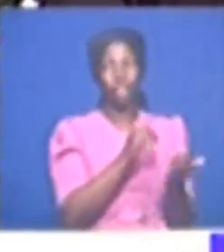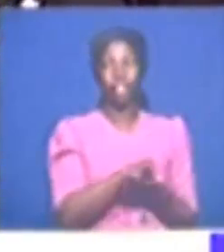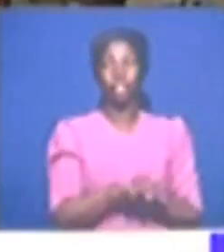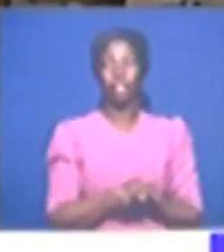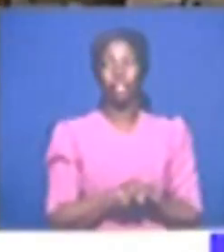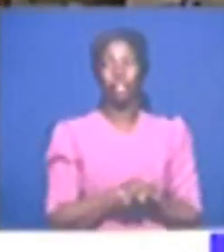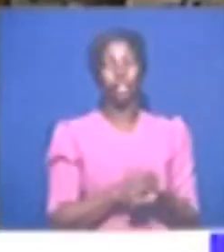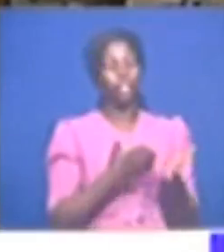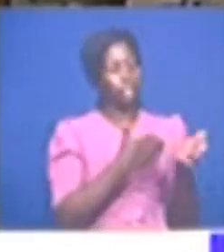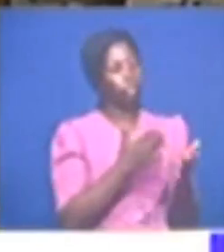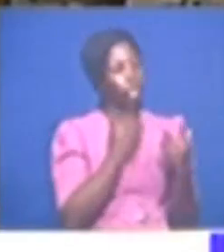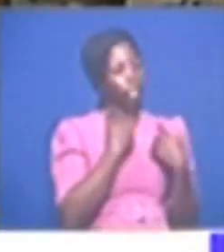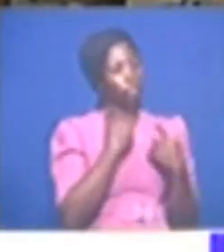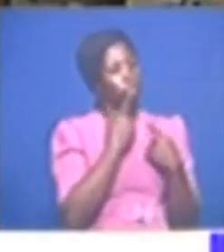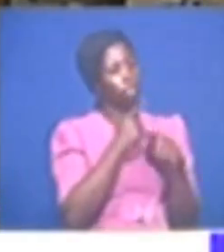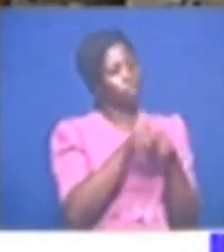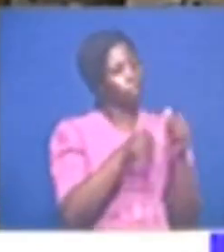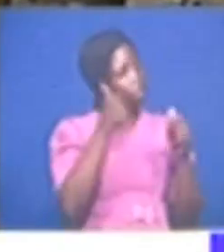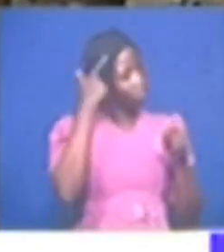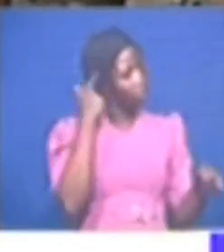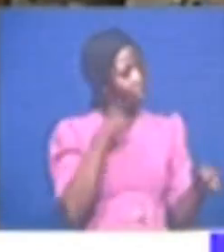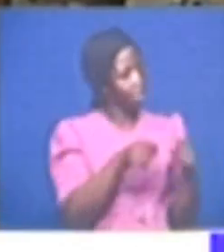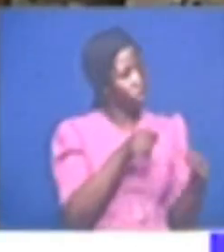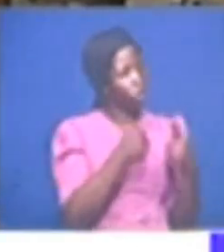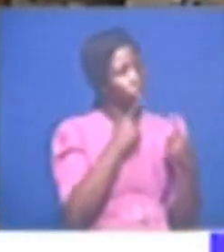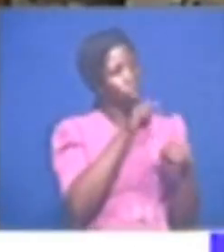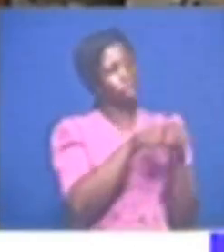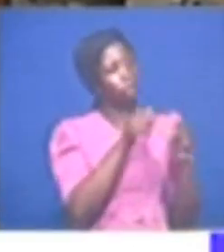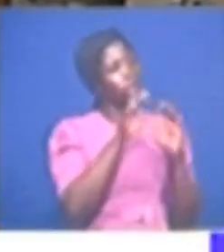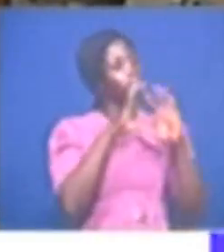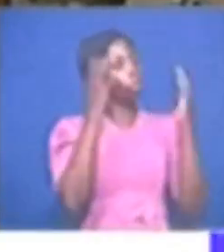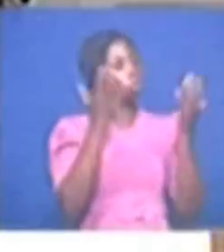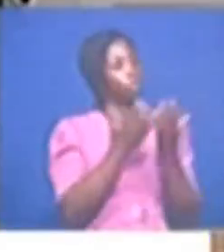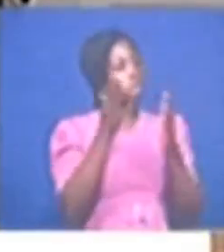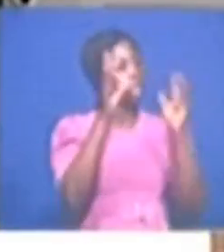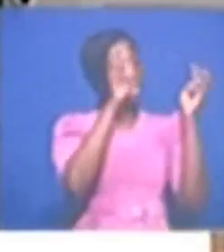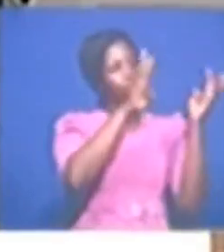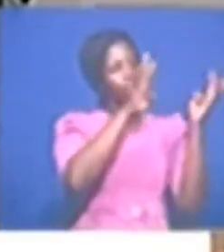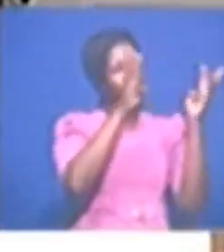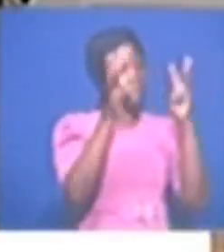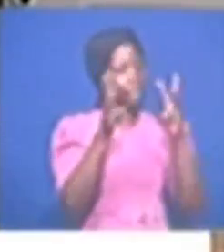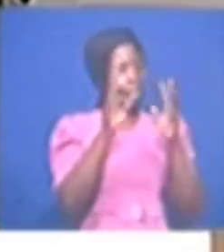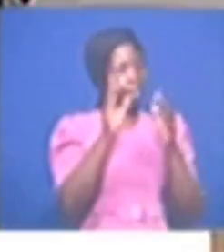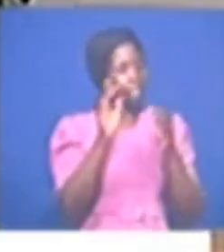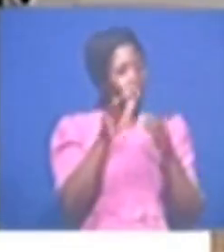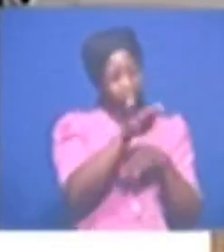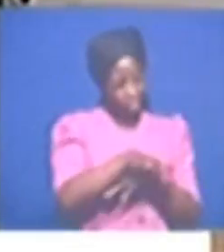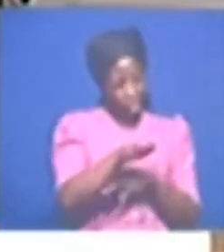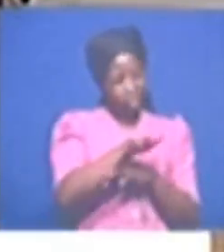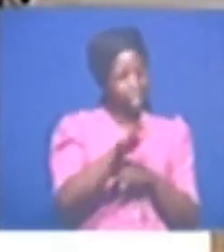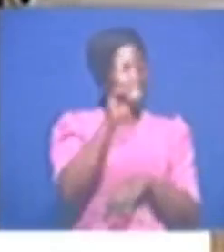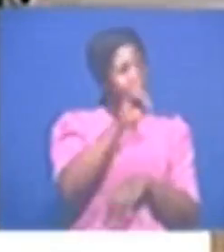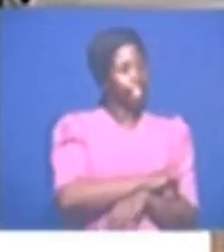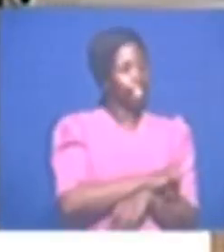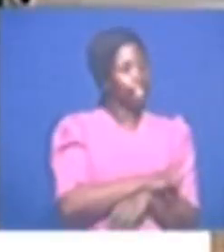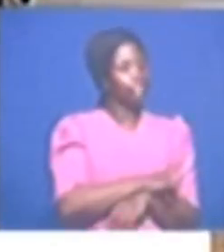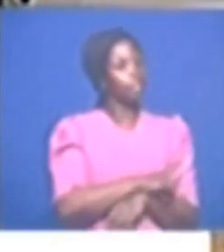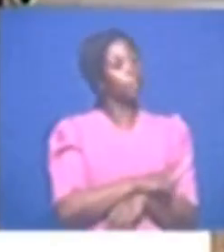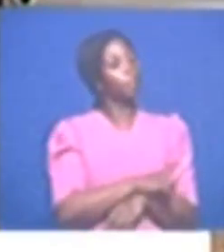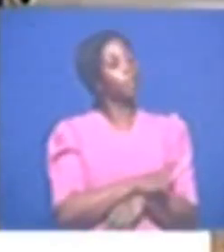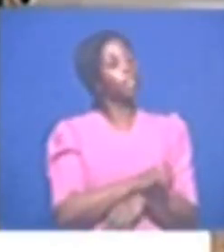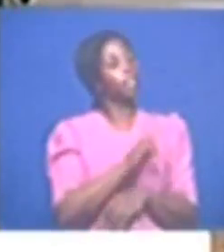you've talked about charcoal. We are talking about the World Environment Day. Yes. The theme today, of course, is a focus on beating plastic pollution. Yes. Kenya